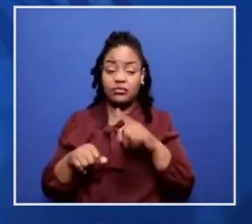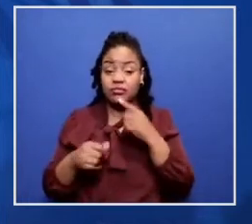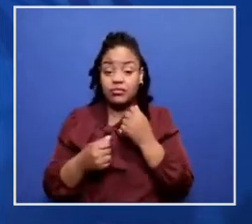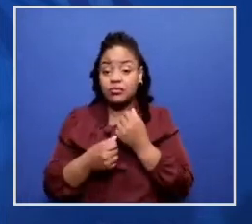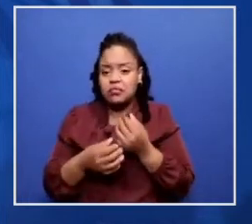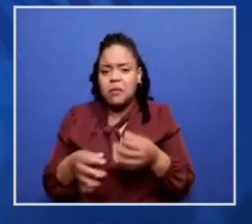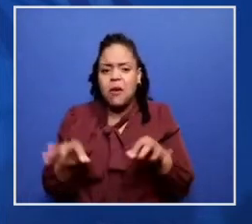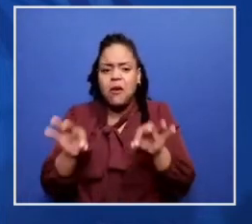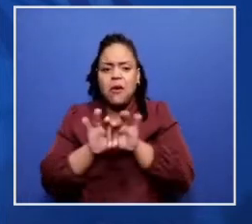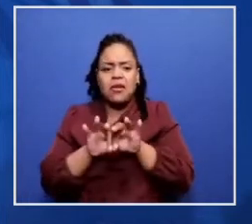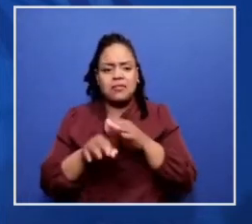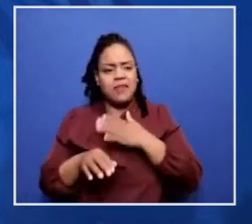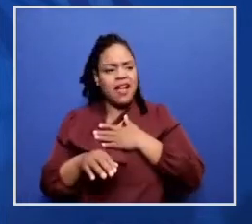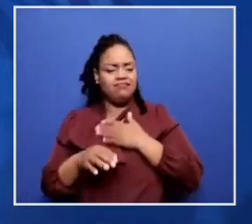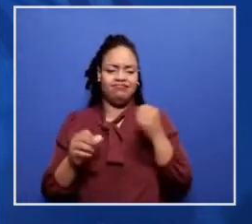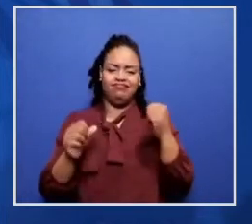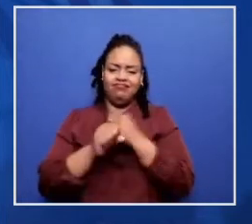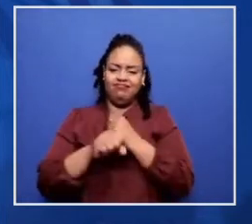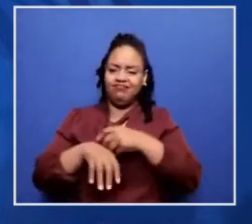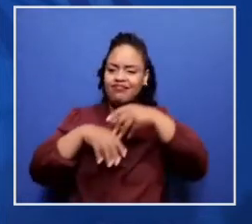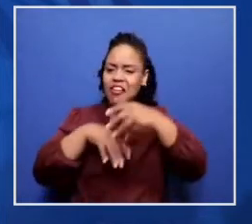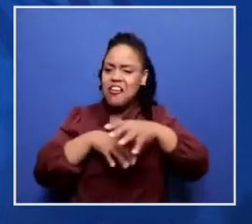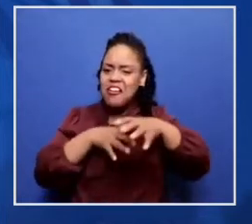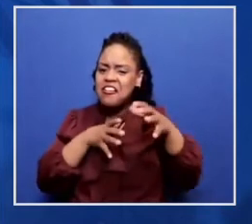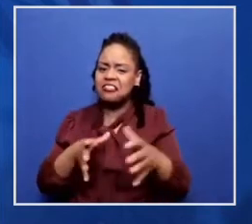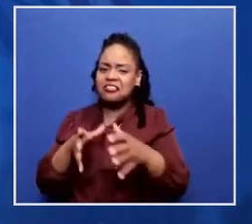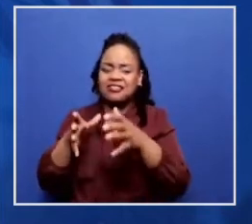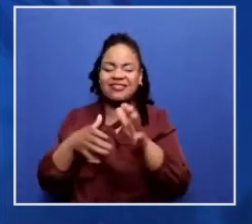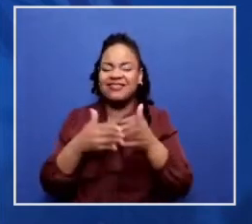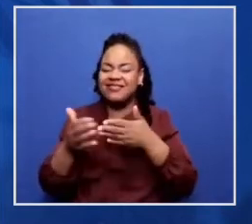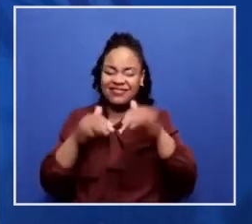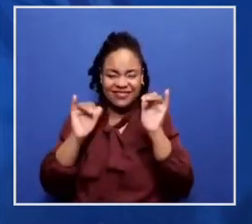10,000-foot march. In Illinois, and when crisscrossing the